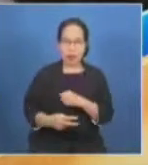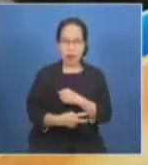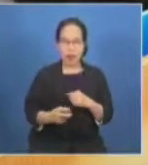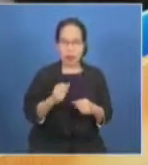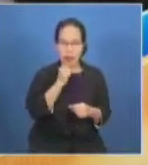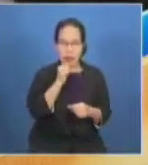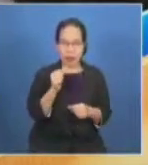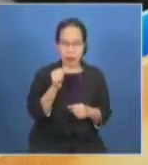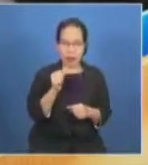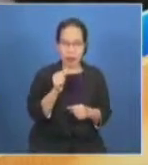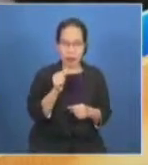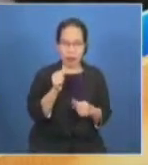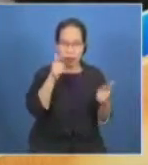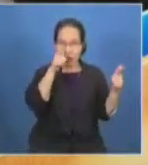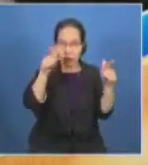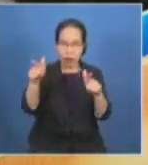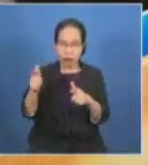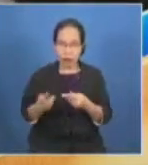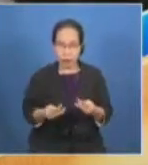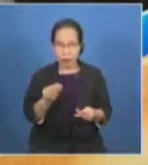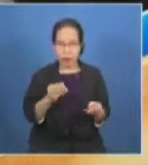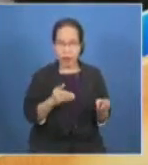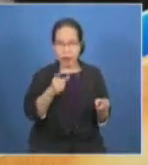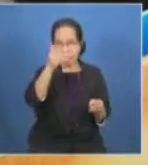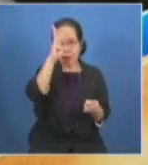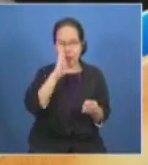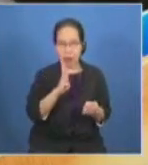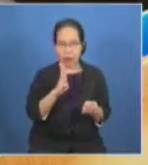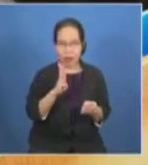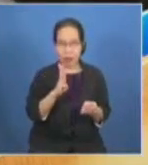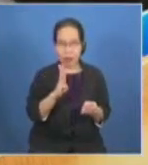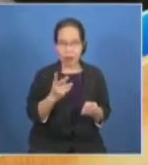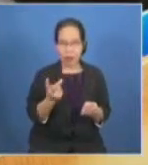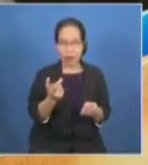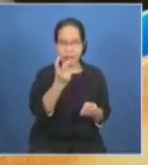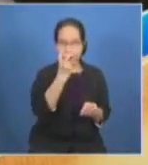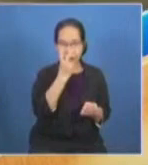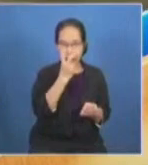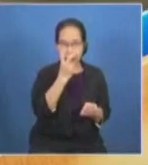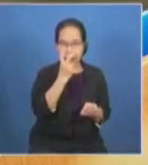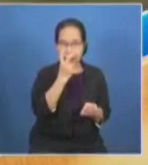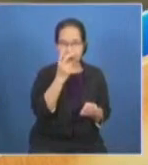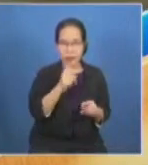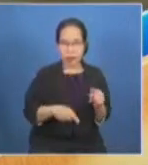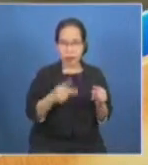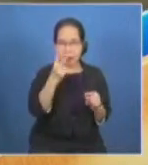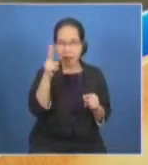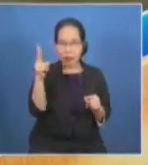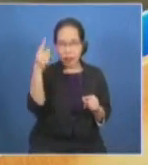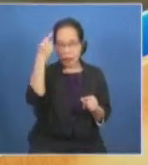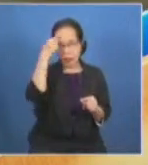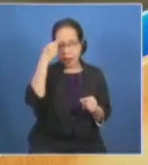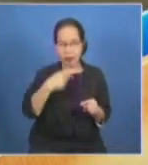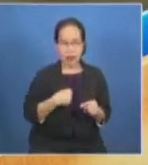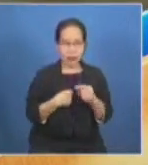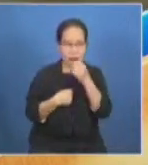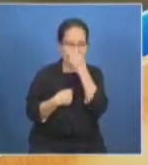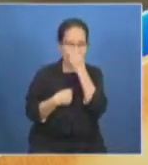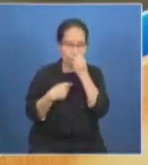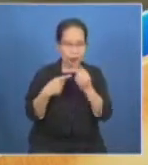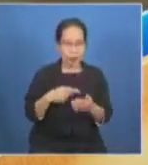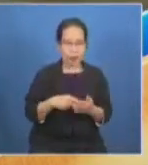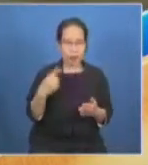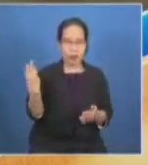us. Perhaps God made us look invisible to them. It made me think that my husband's religion